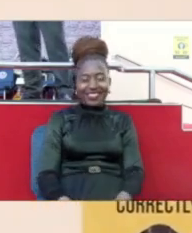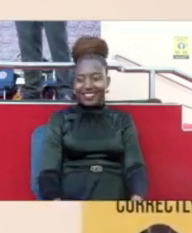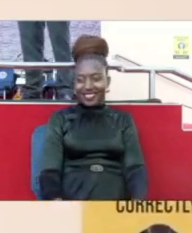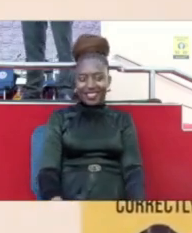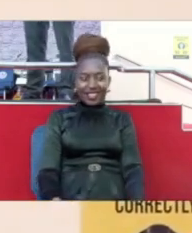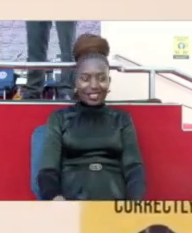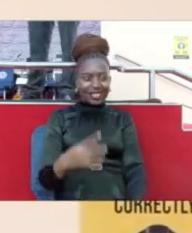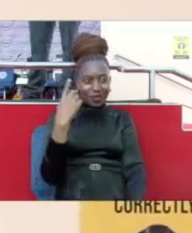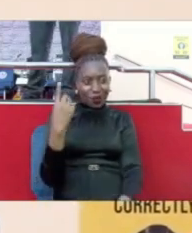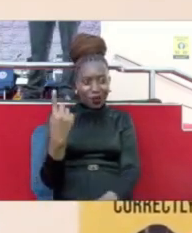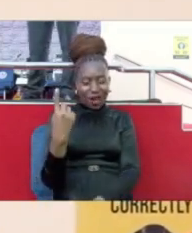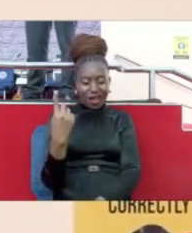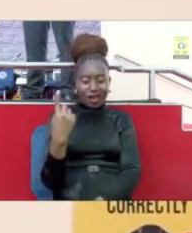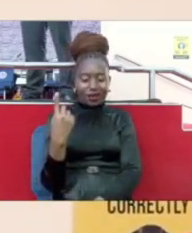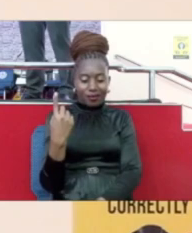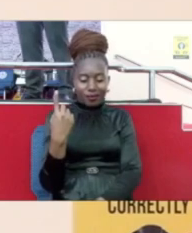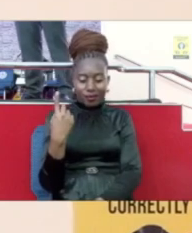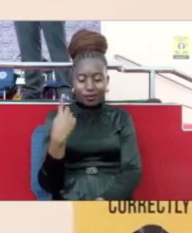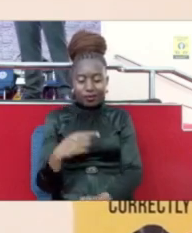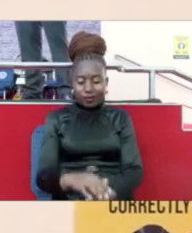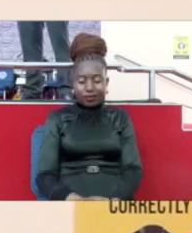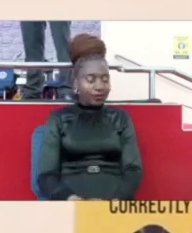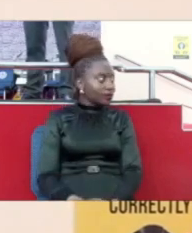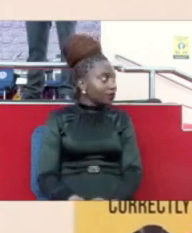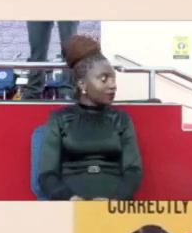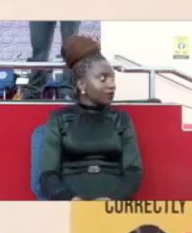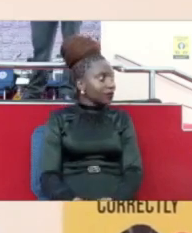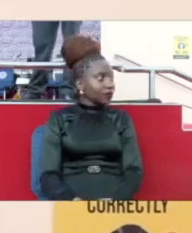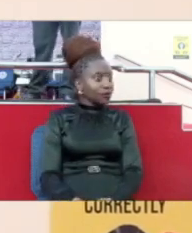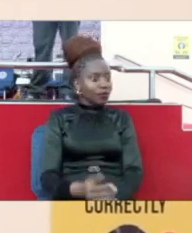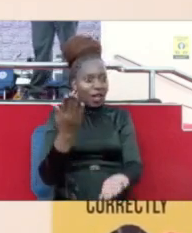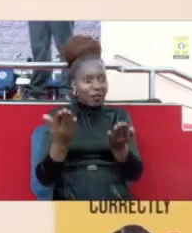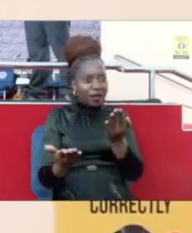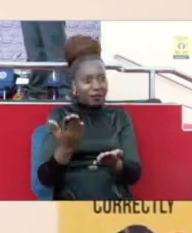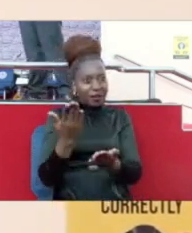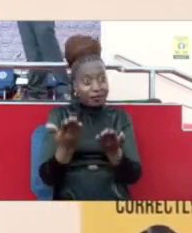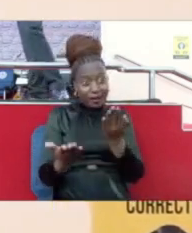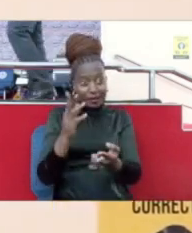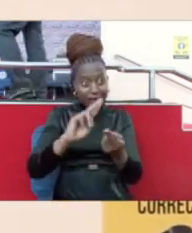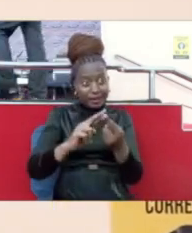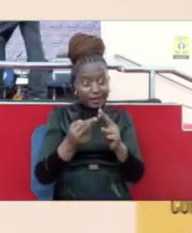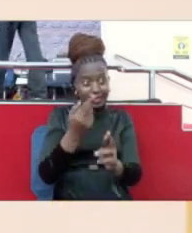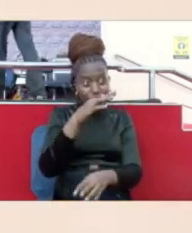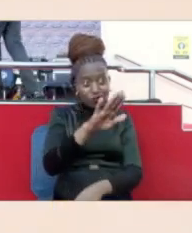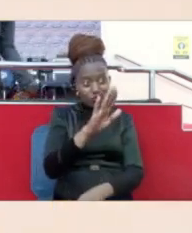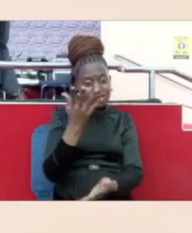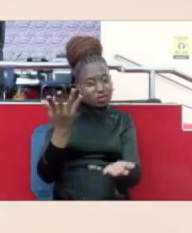Just one. Mtu mmoja pekee. Might even be a relative. Pengine hata ni jamaa yako.